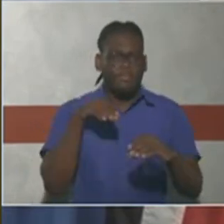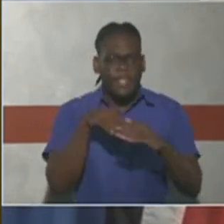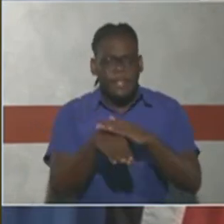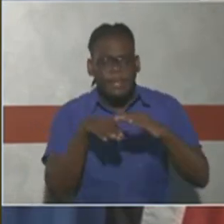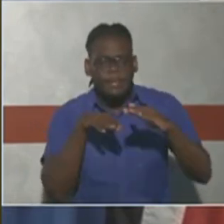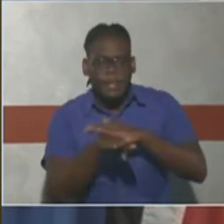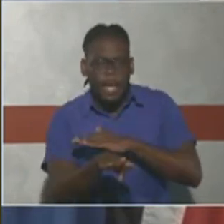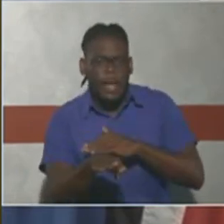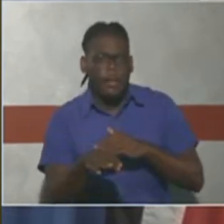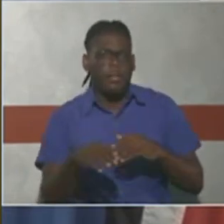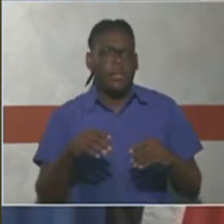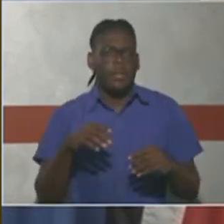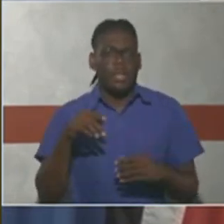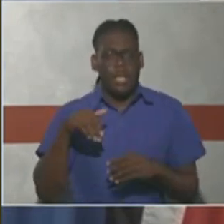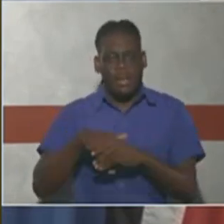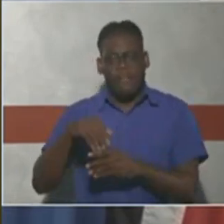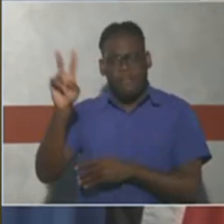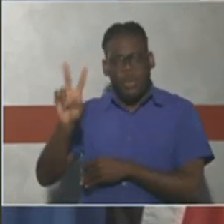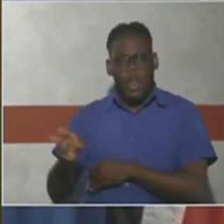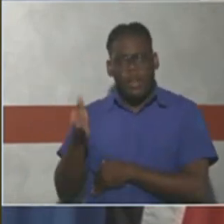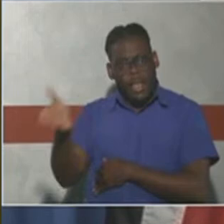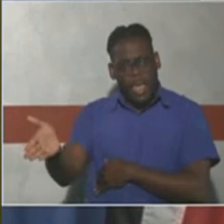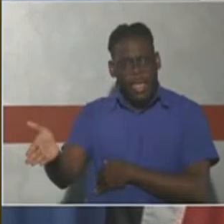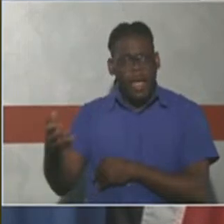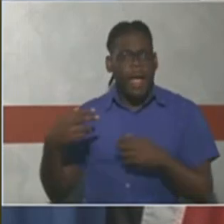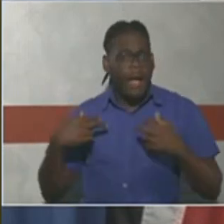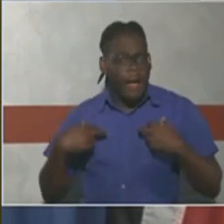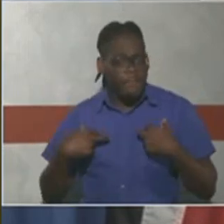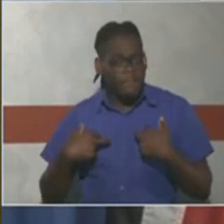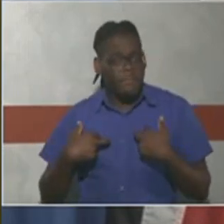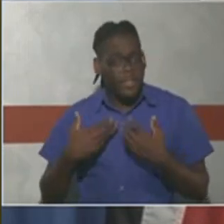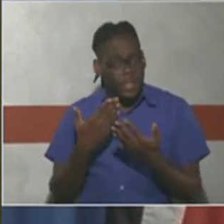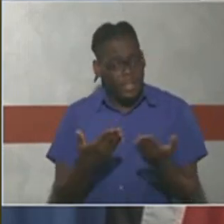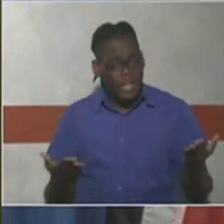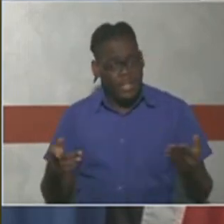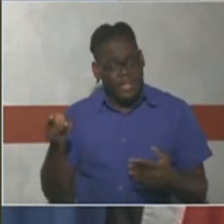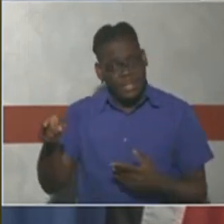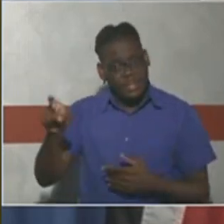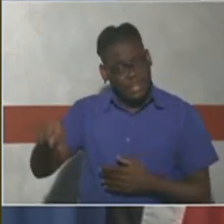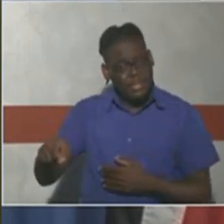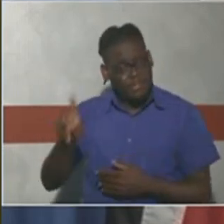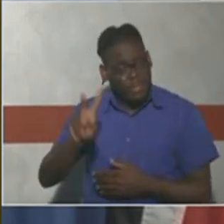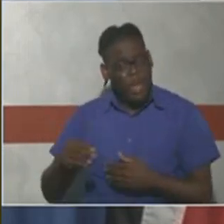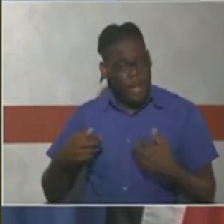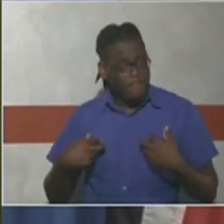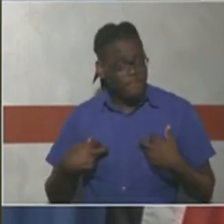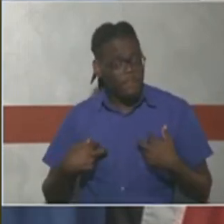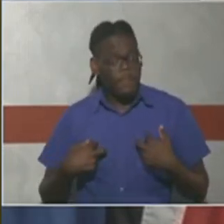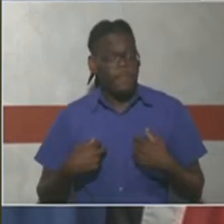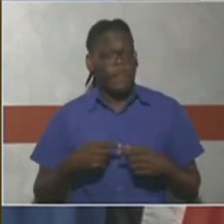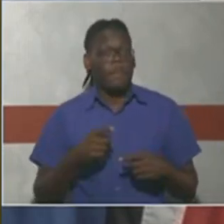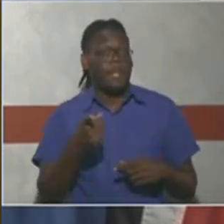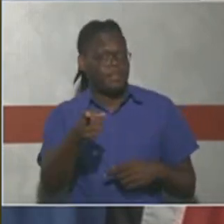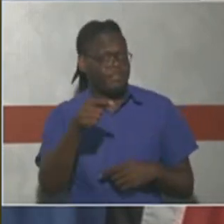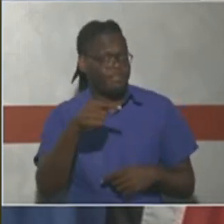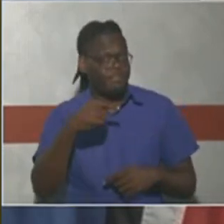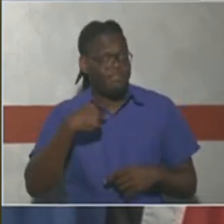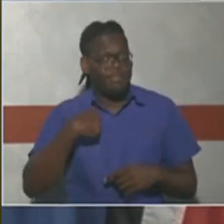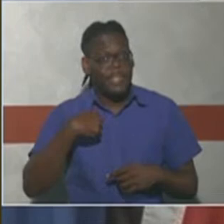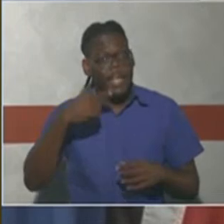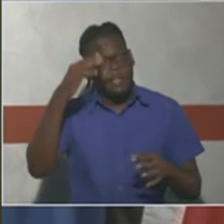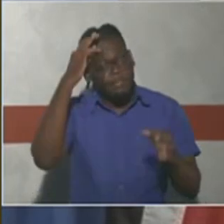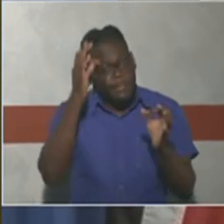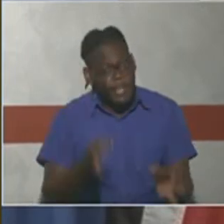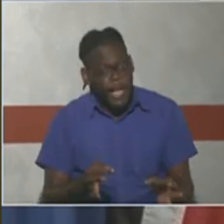had with the highest level of decision makers in the United States, including the President and Vice President Biden and